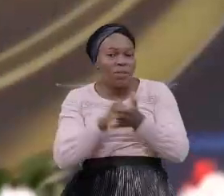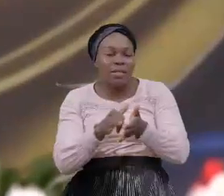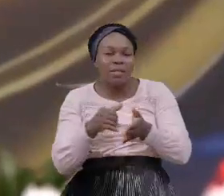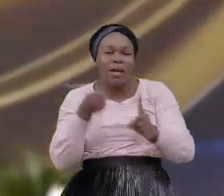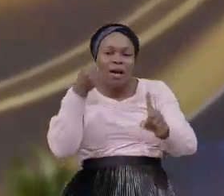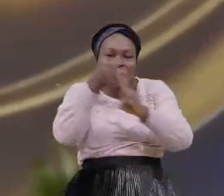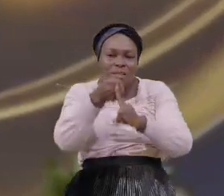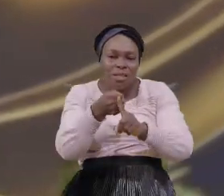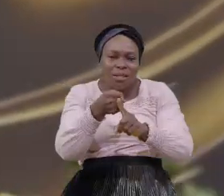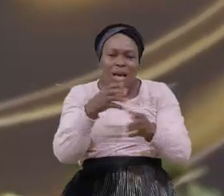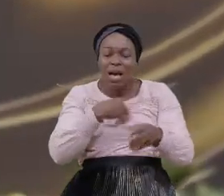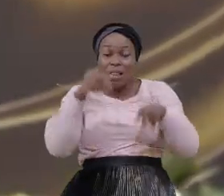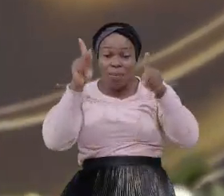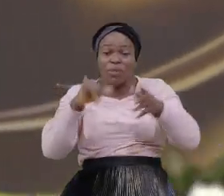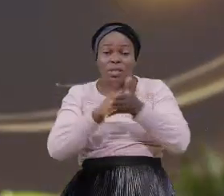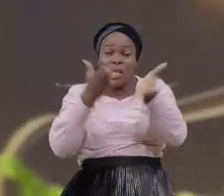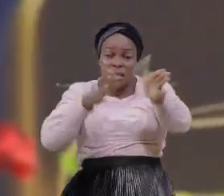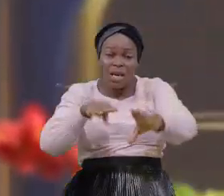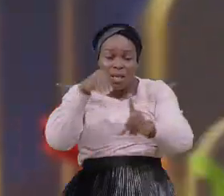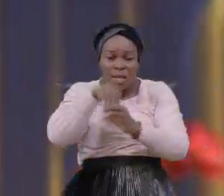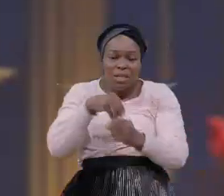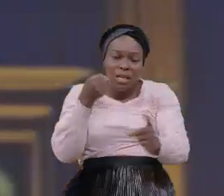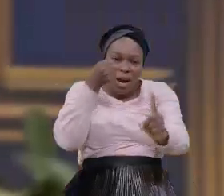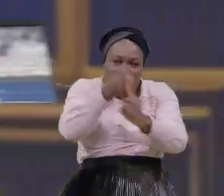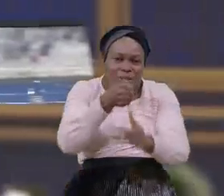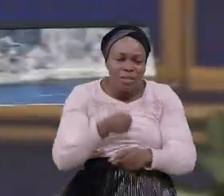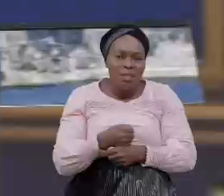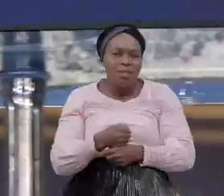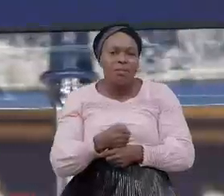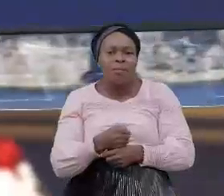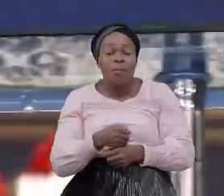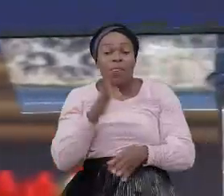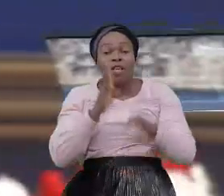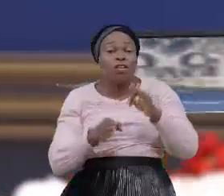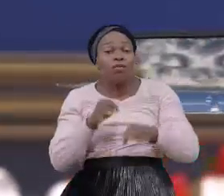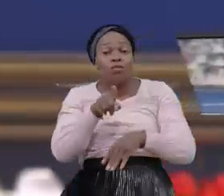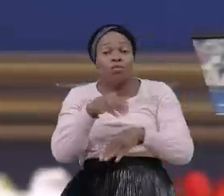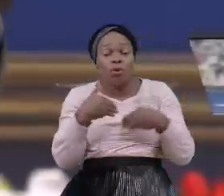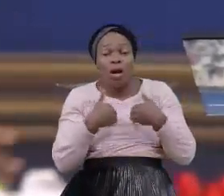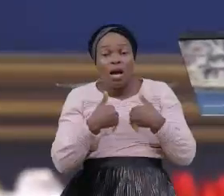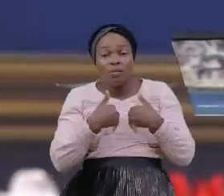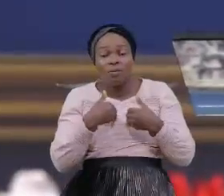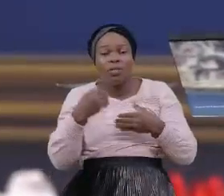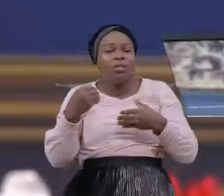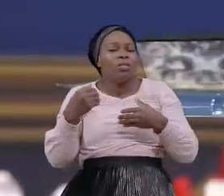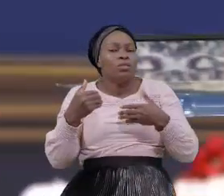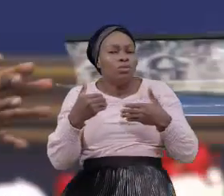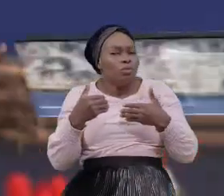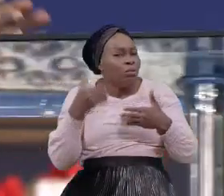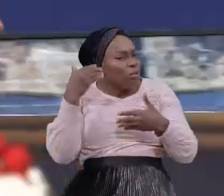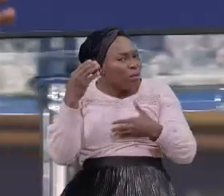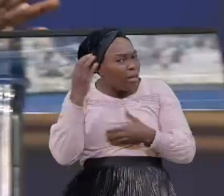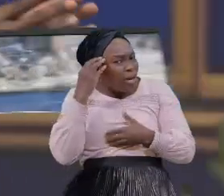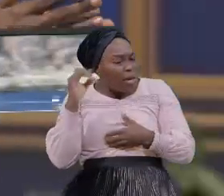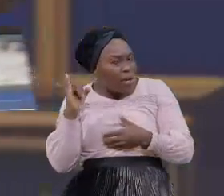joy that comes to you when you have good news from afar, and good things are happening, and good results are happening, and